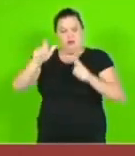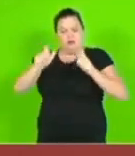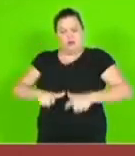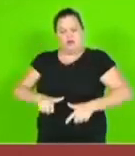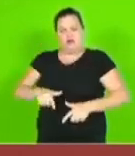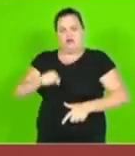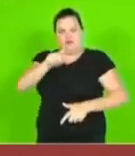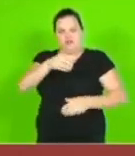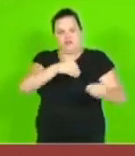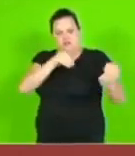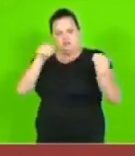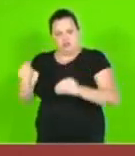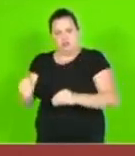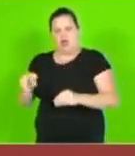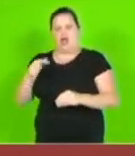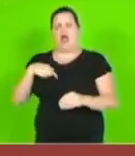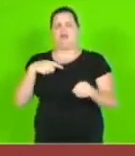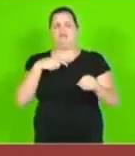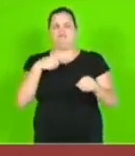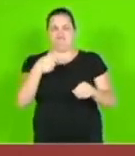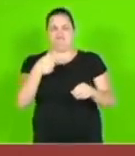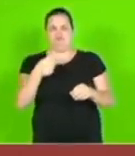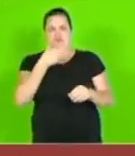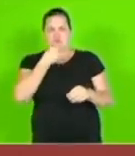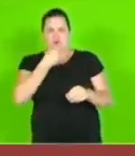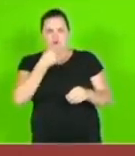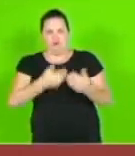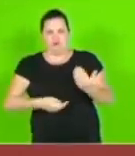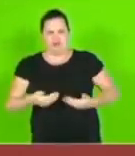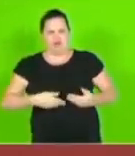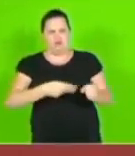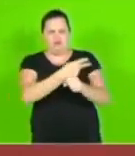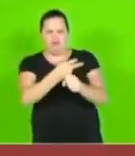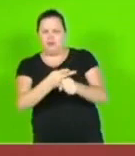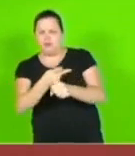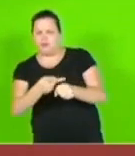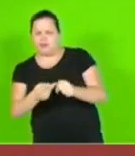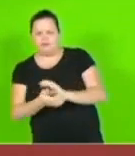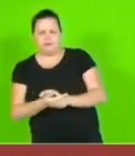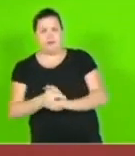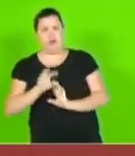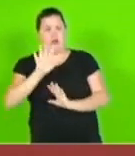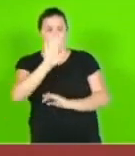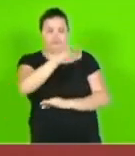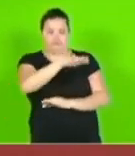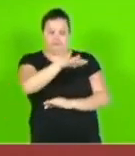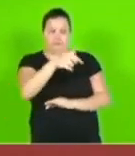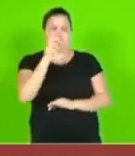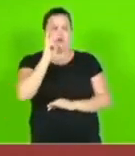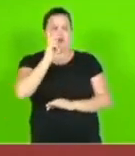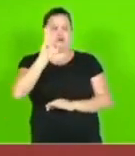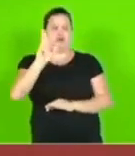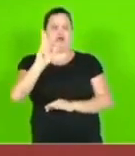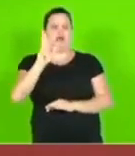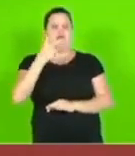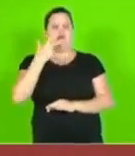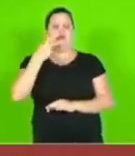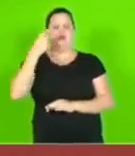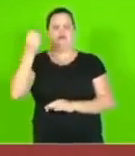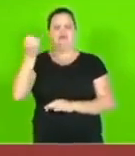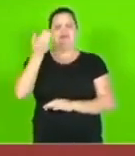And he said, you're going to look for a brethren, and he's going to ask you where you have to go. So he went to go find